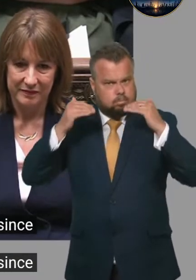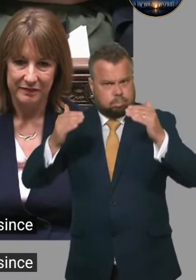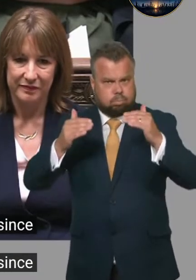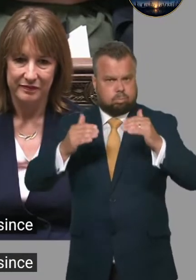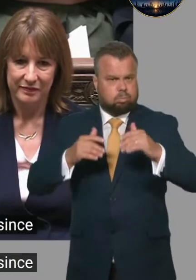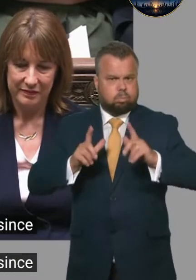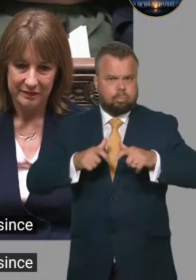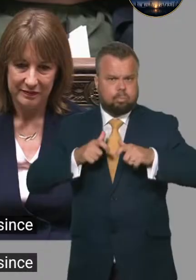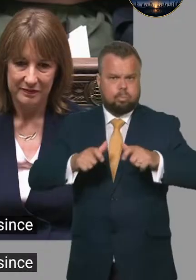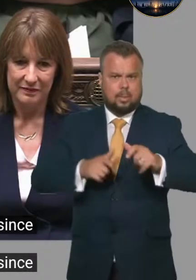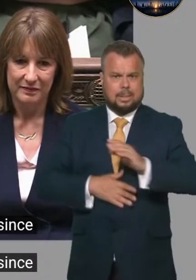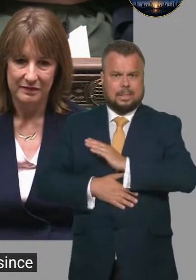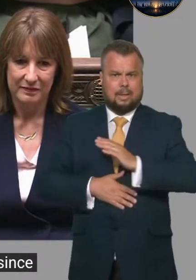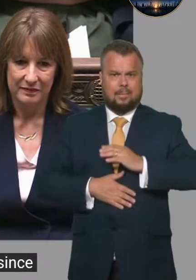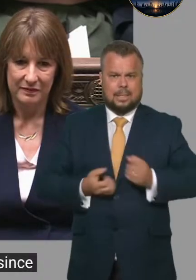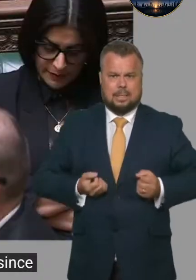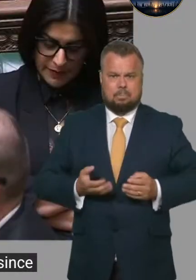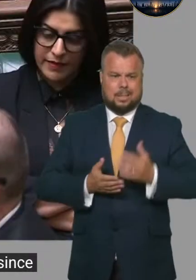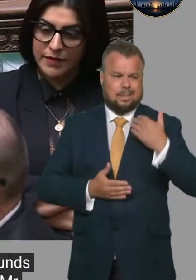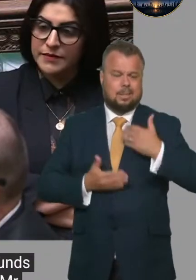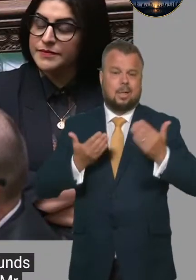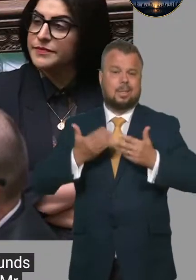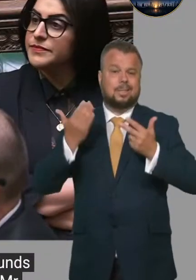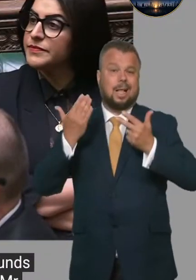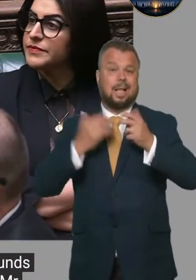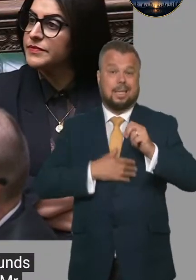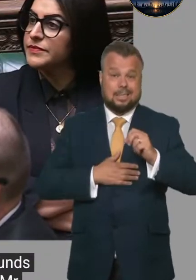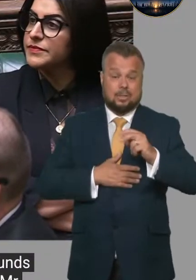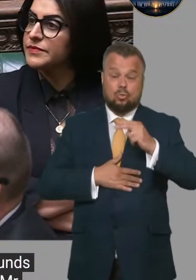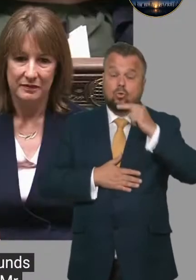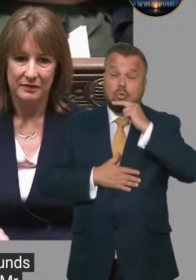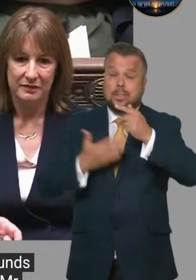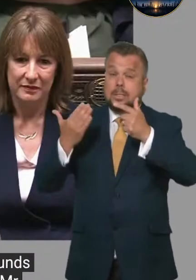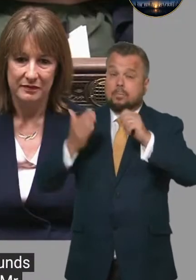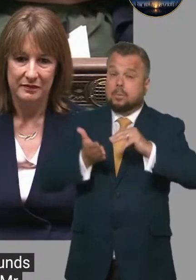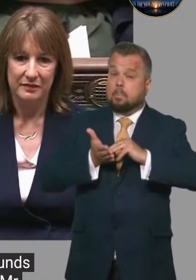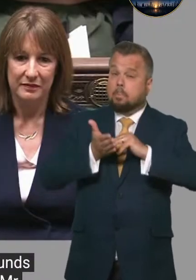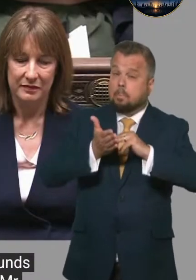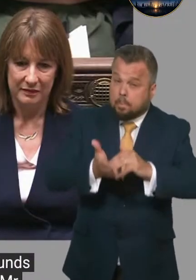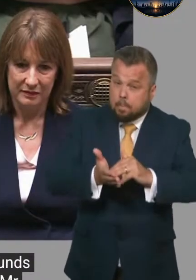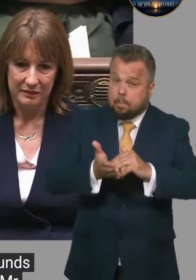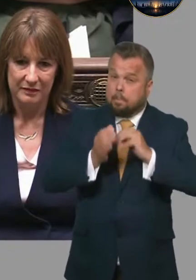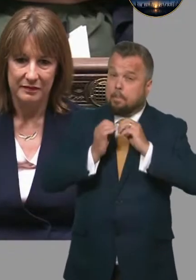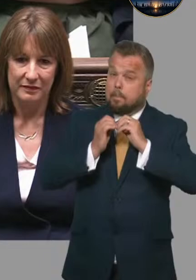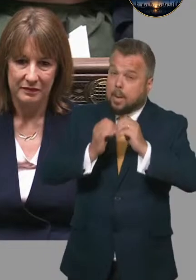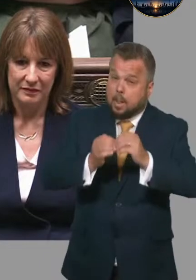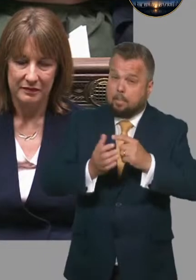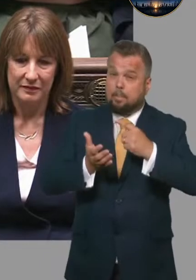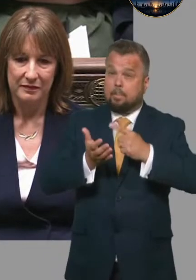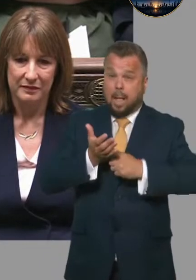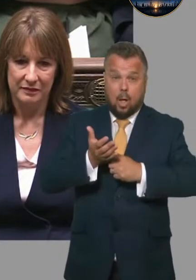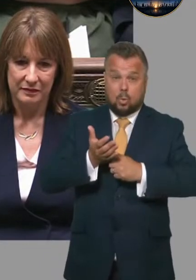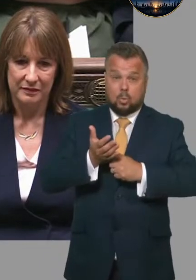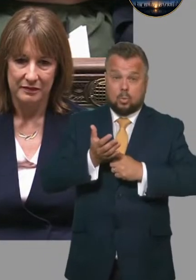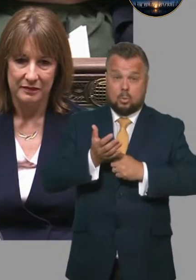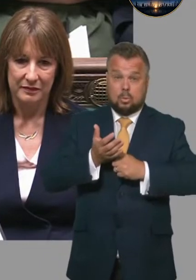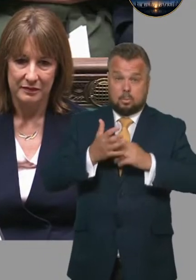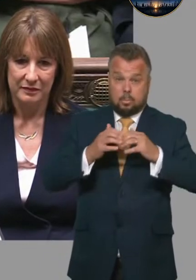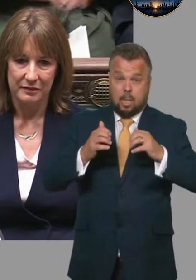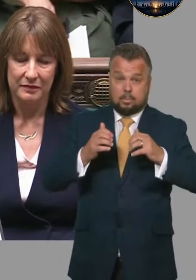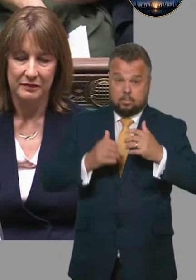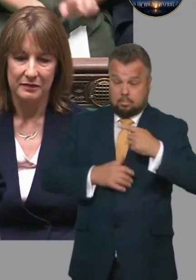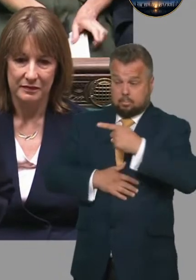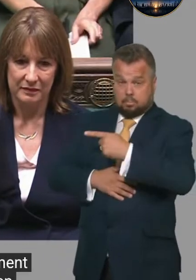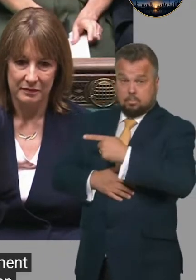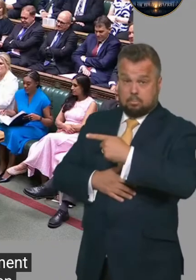Investment Plan will take that even higher. That's about facing the future. We'll finalise the plan with the Defence Secretary and we'll have it